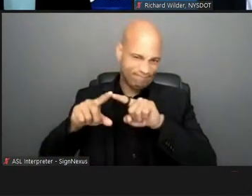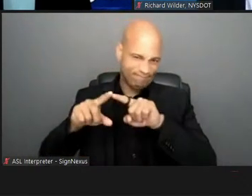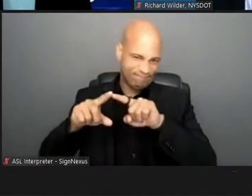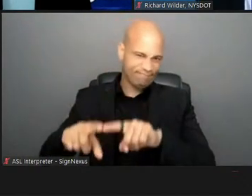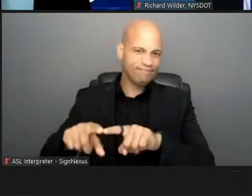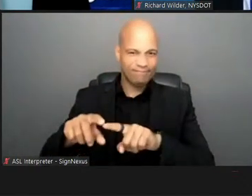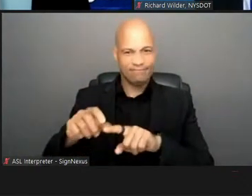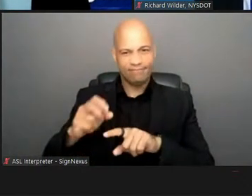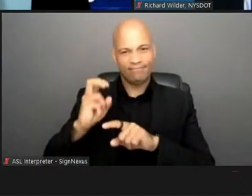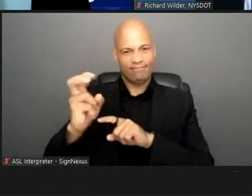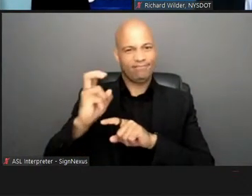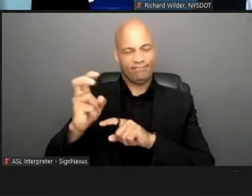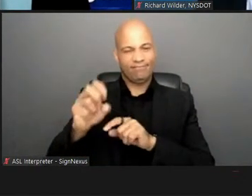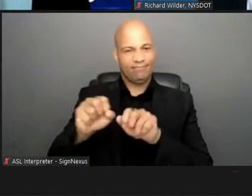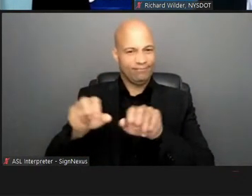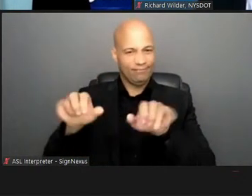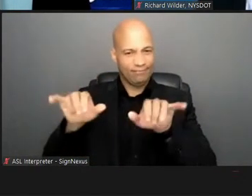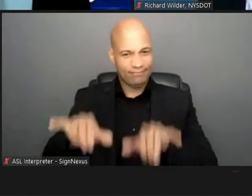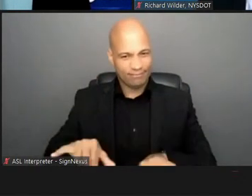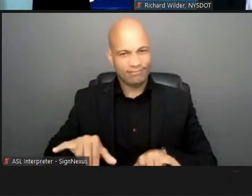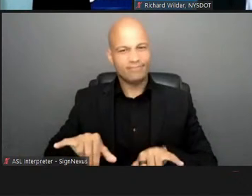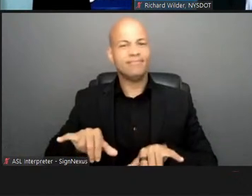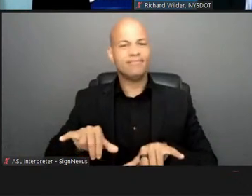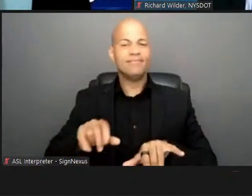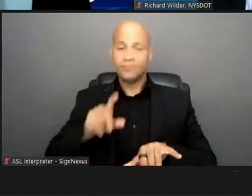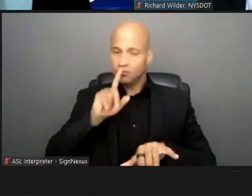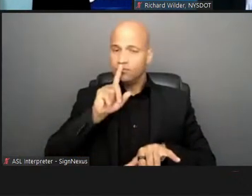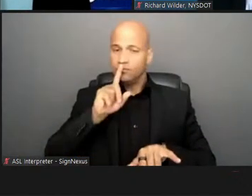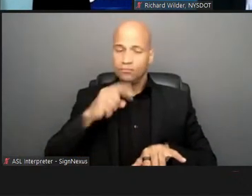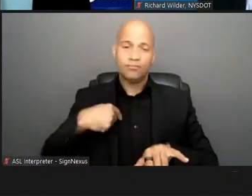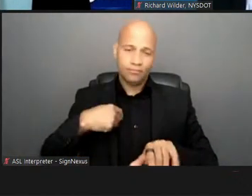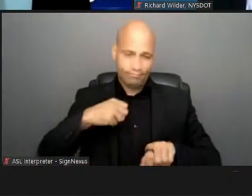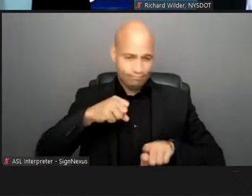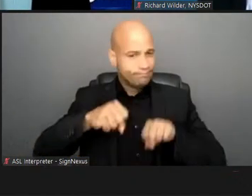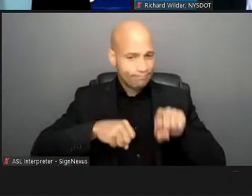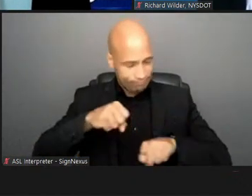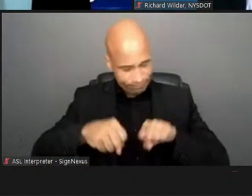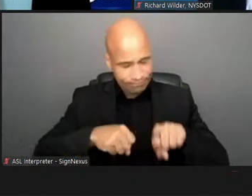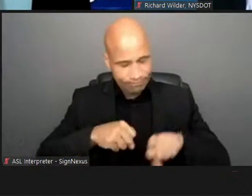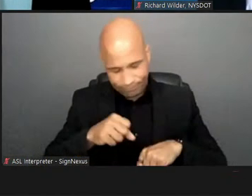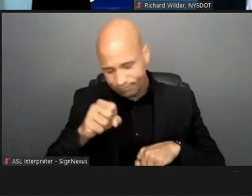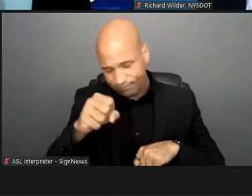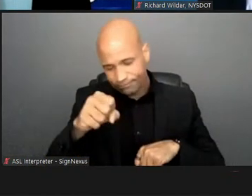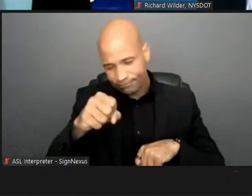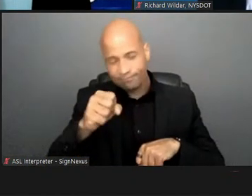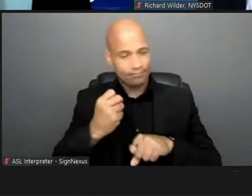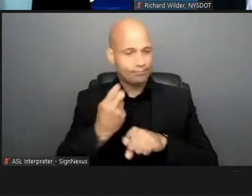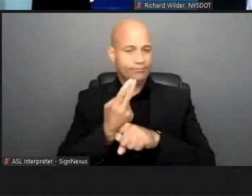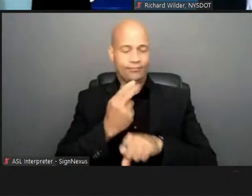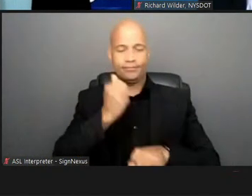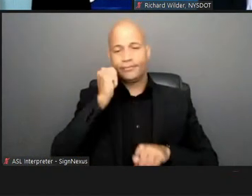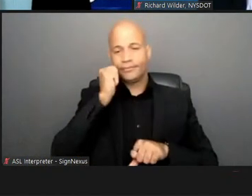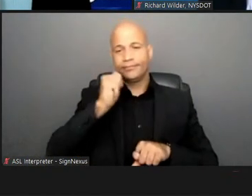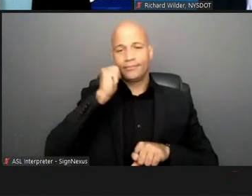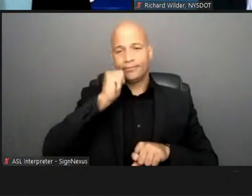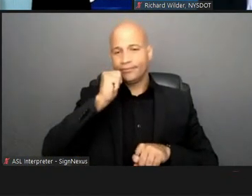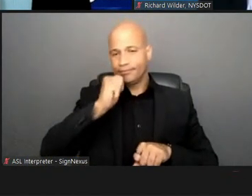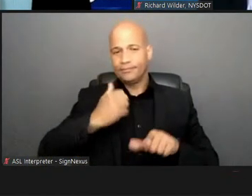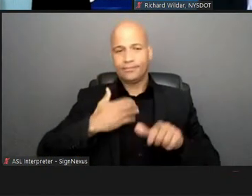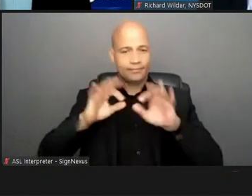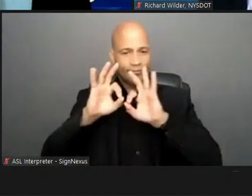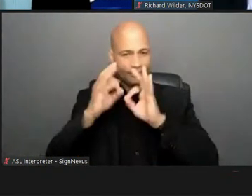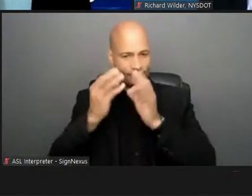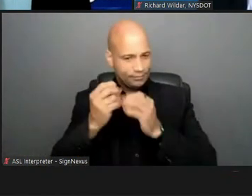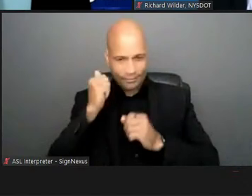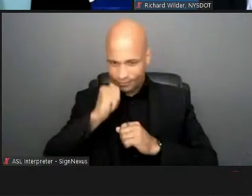system um I am a cyclist and I use it every day my family uses it every